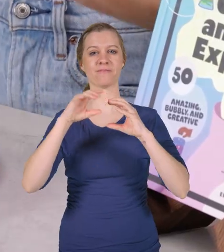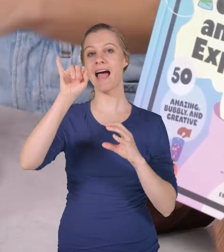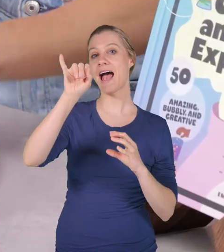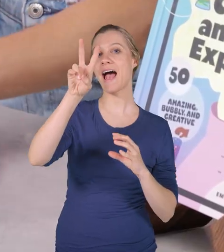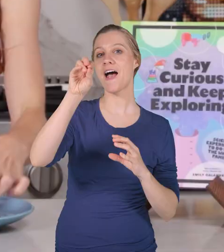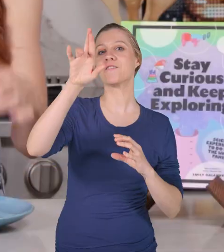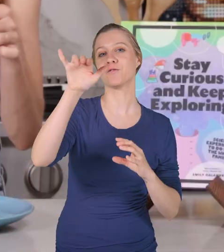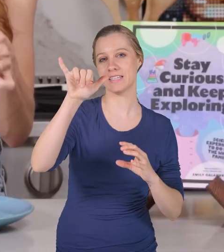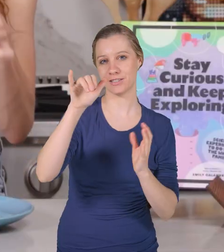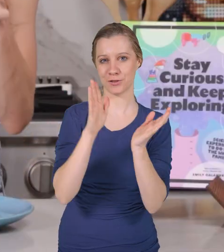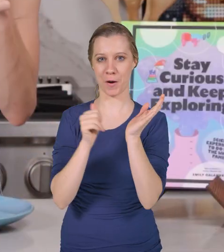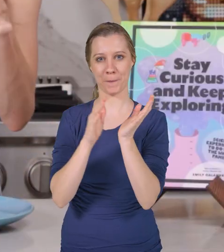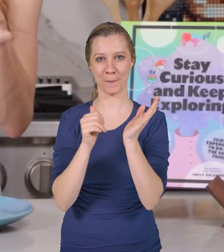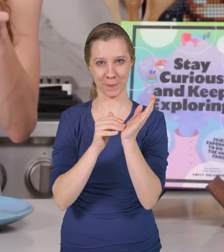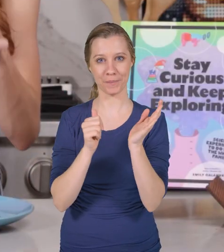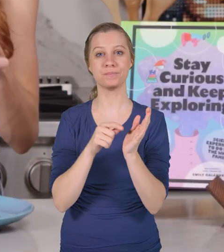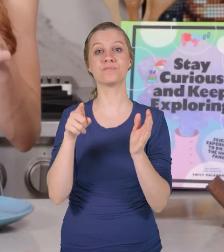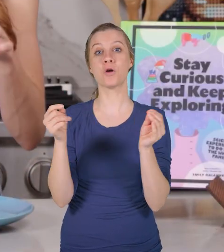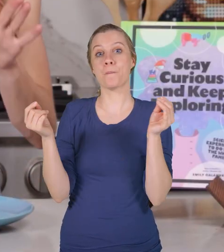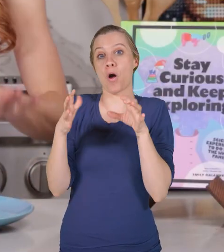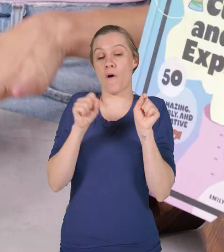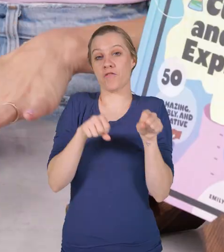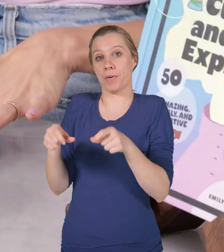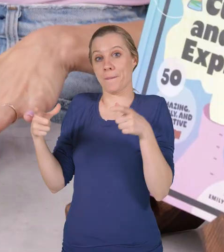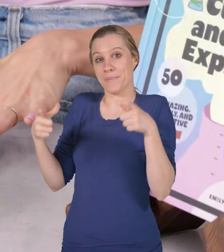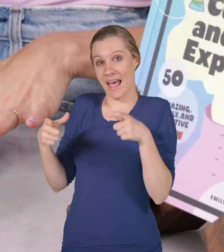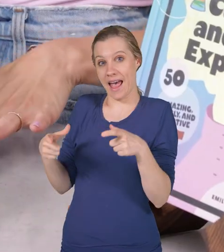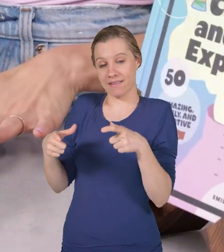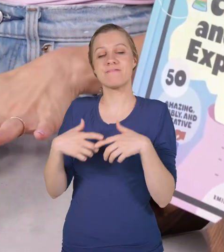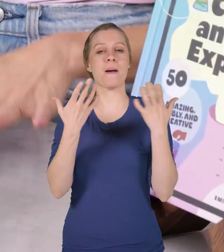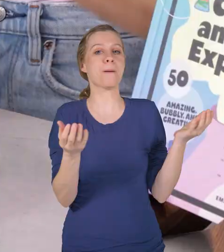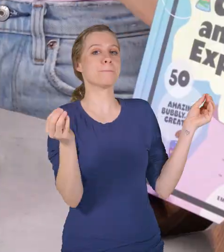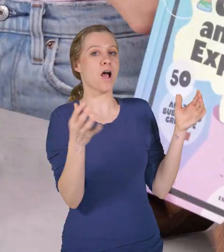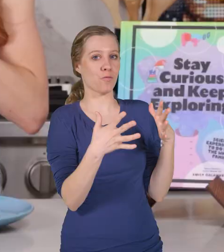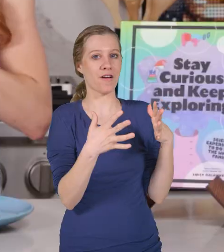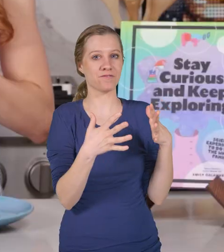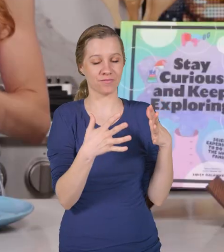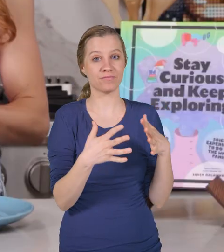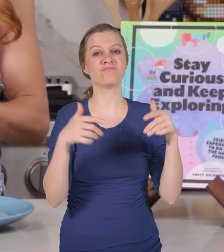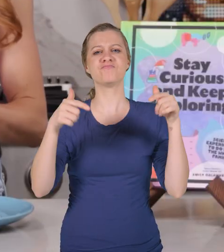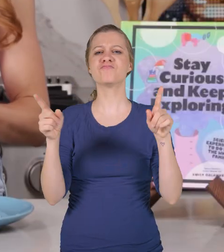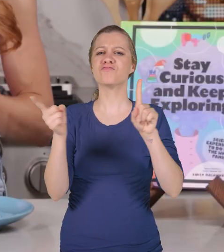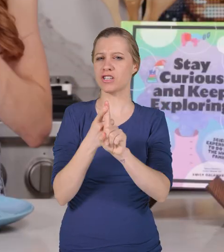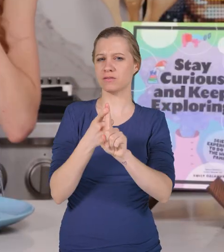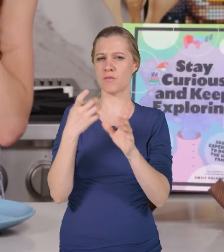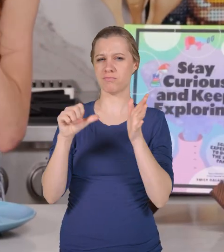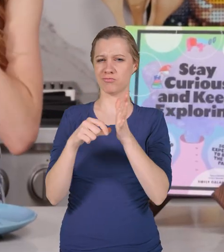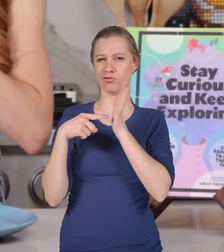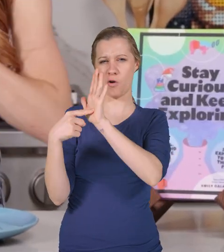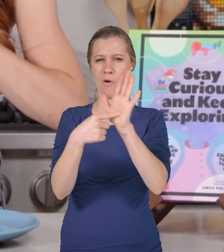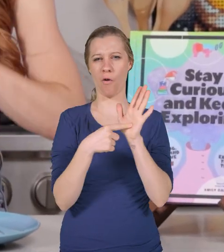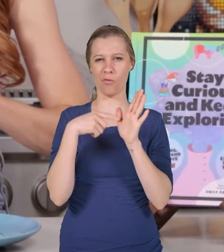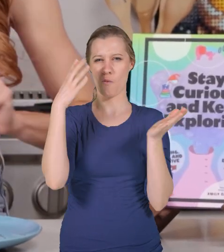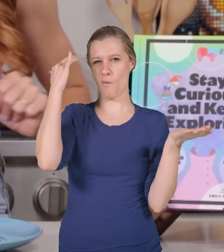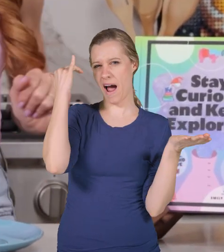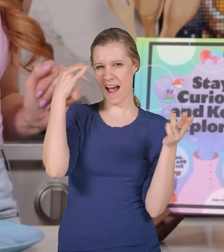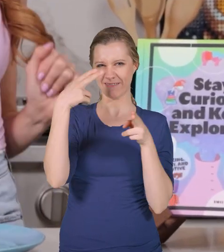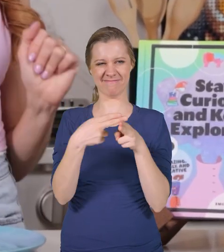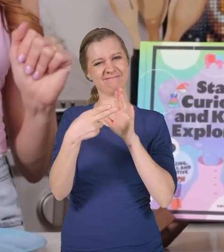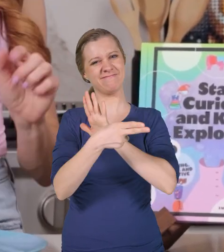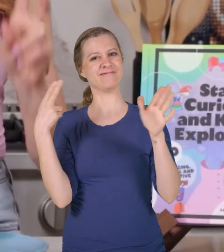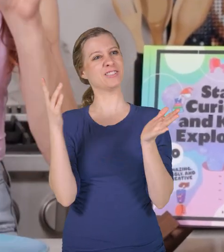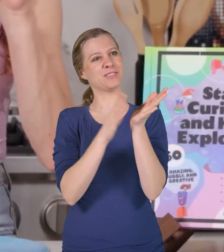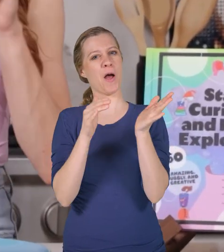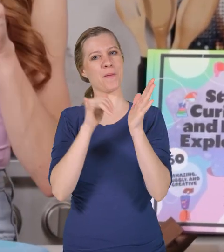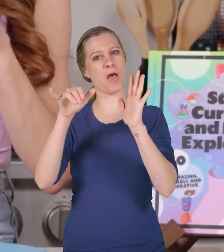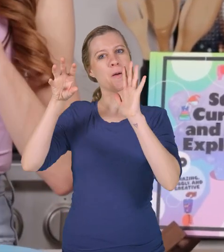one, what you need is a bar of ivory soap, a microwavable plate, and a microwave. But first, I want to show you why